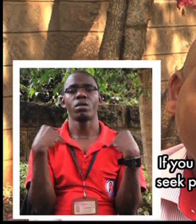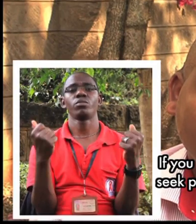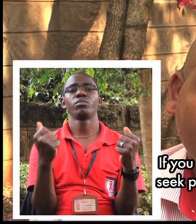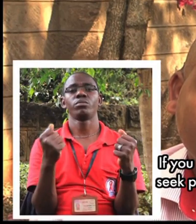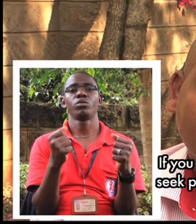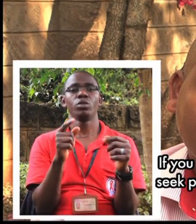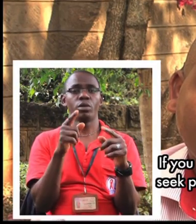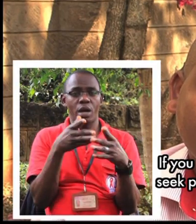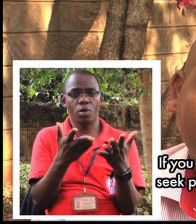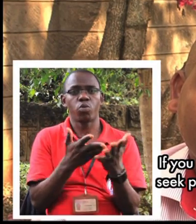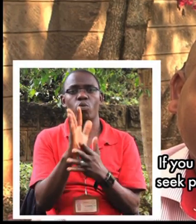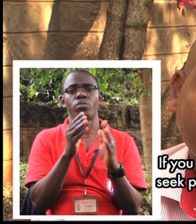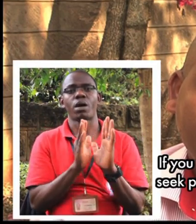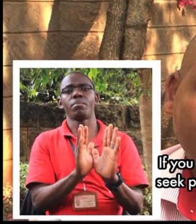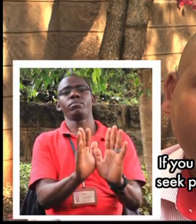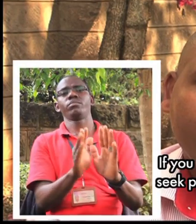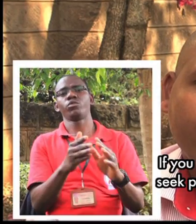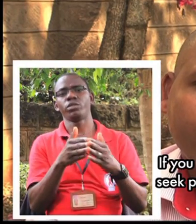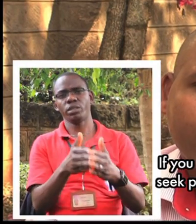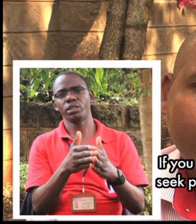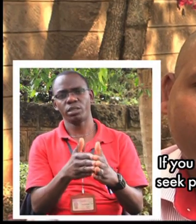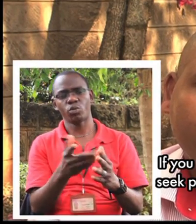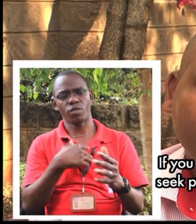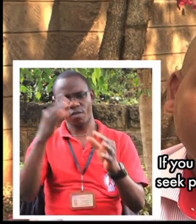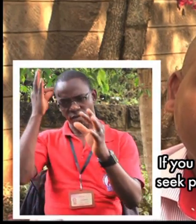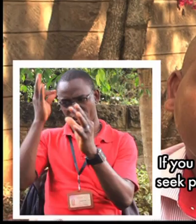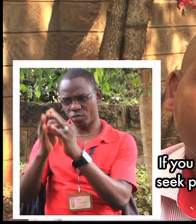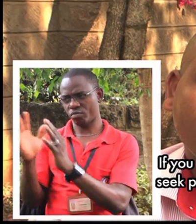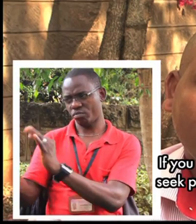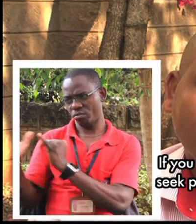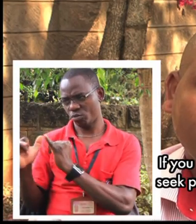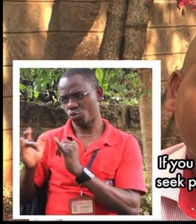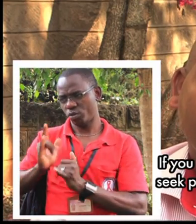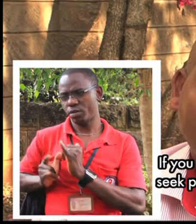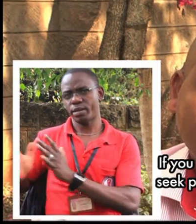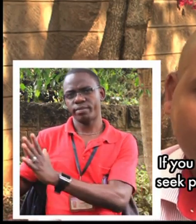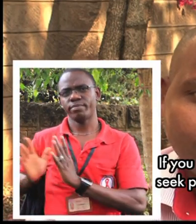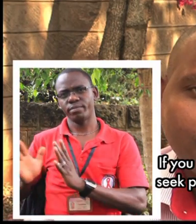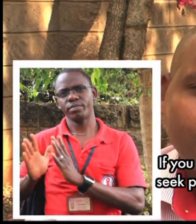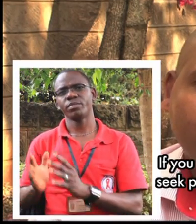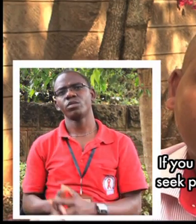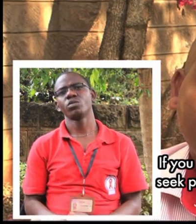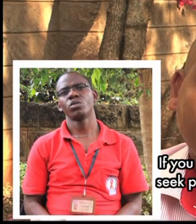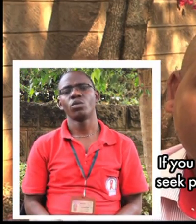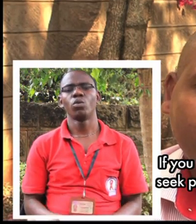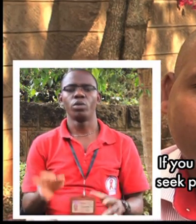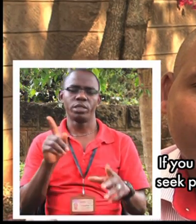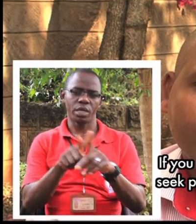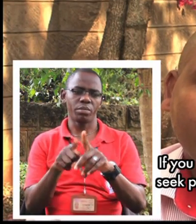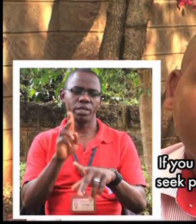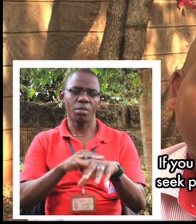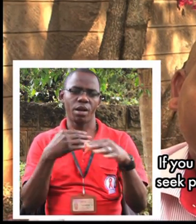any symptom suggestive of STI, then they should seek prompt treatment from the